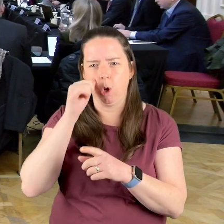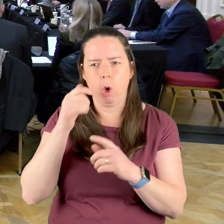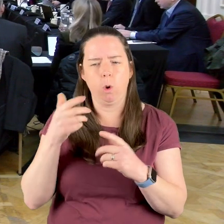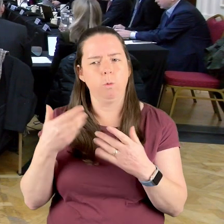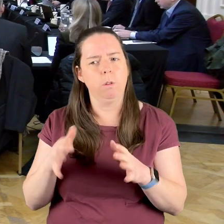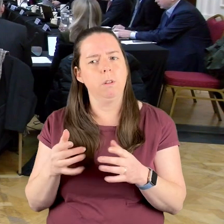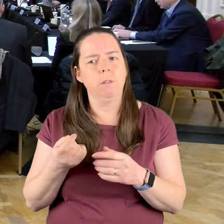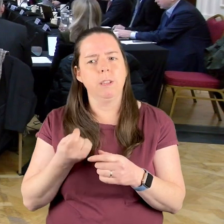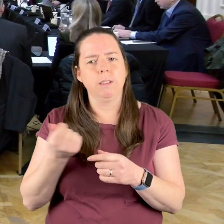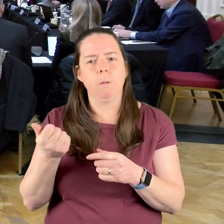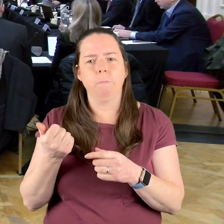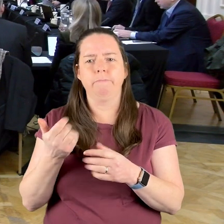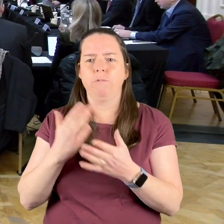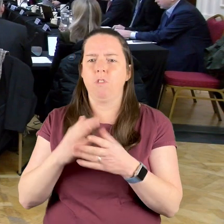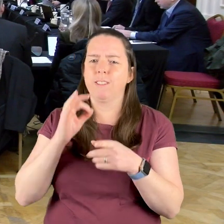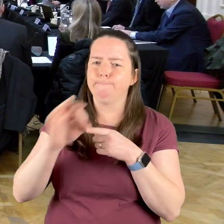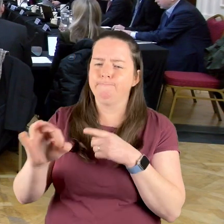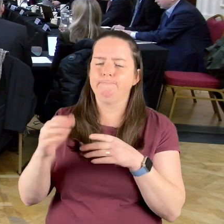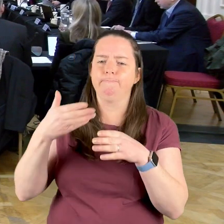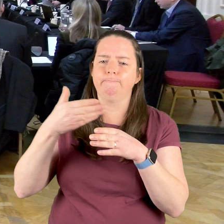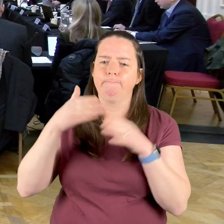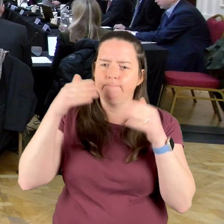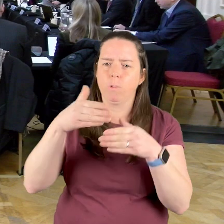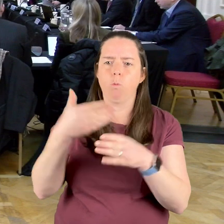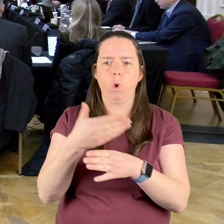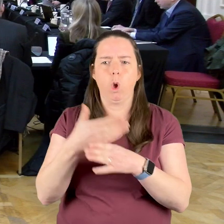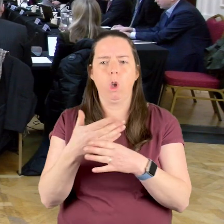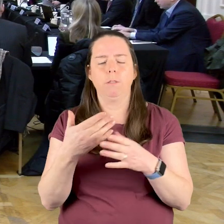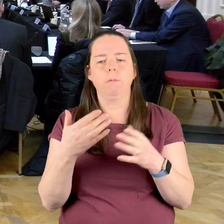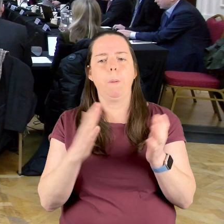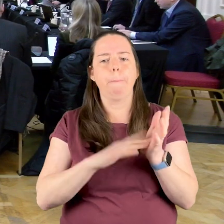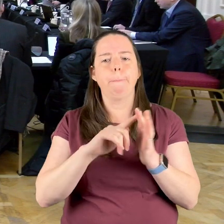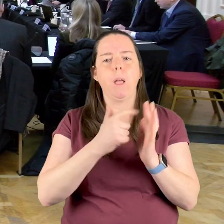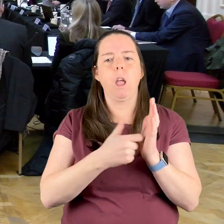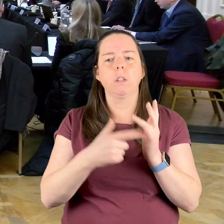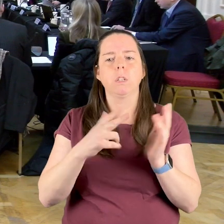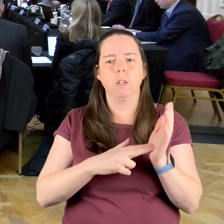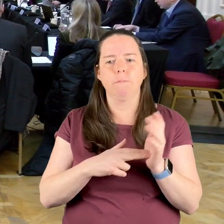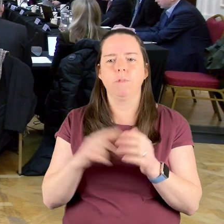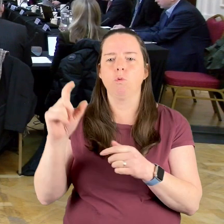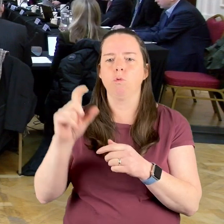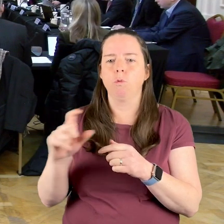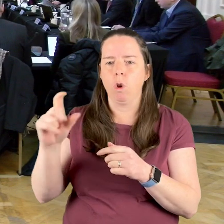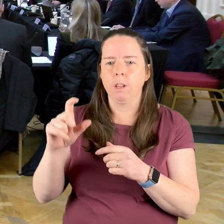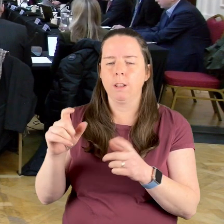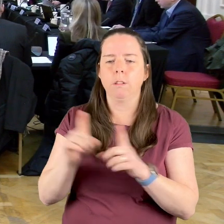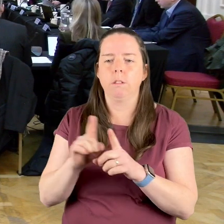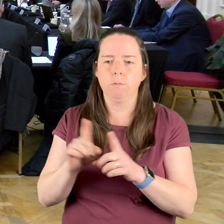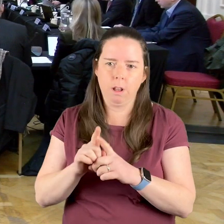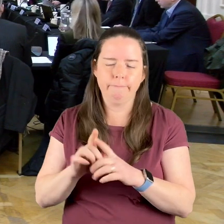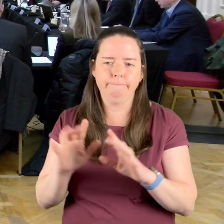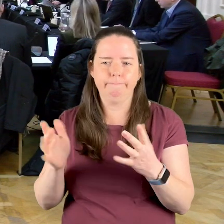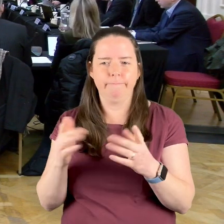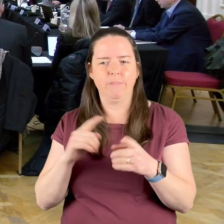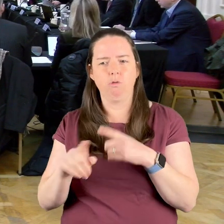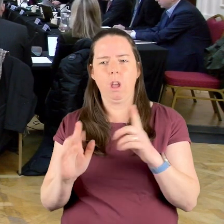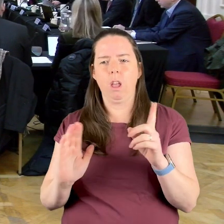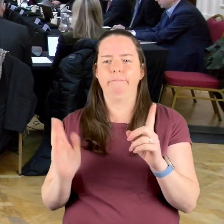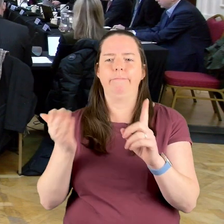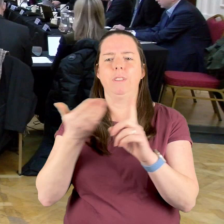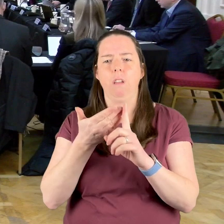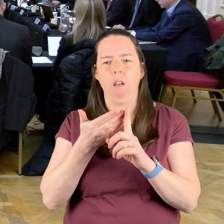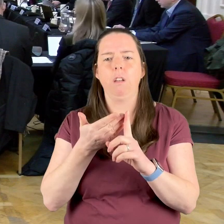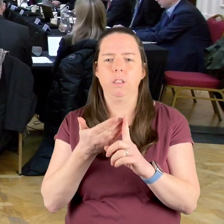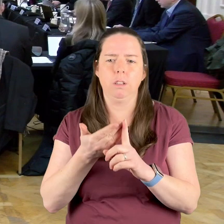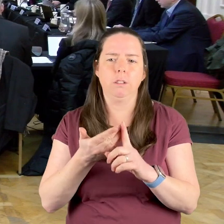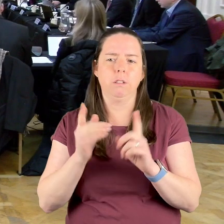some very specific pieces of work we've done with Merton and colleagues in Croydon